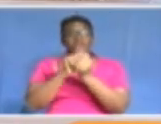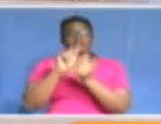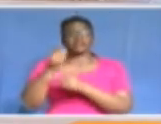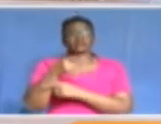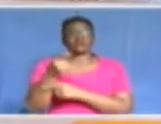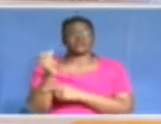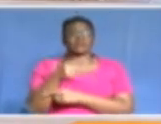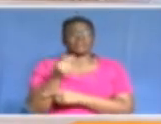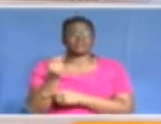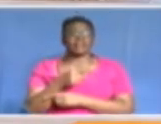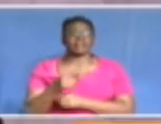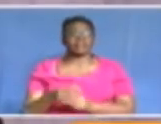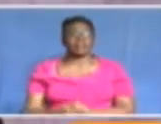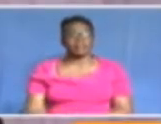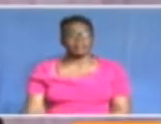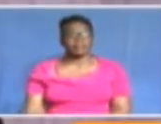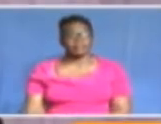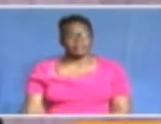month.